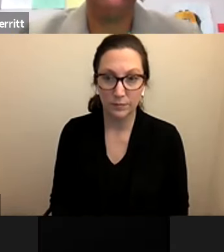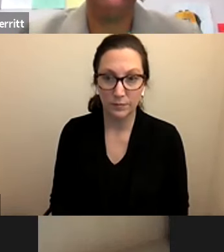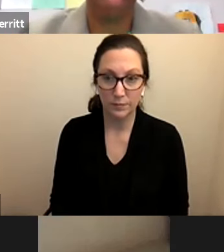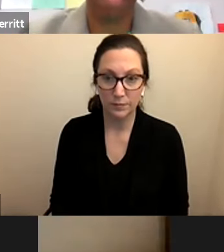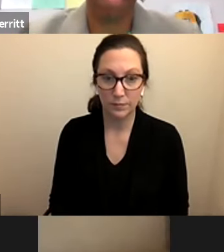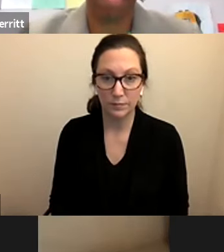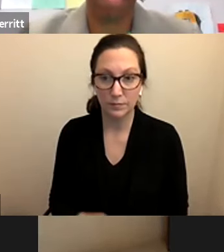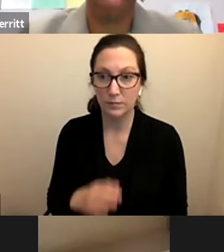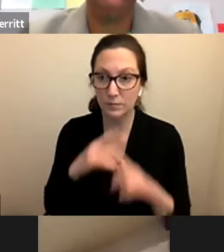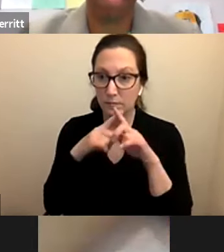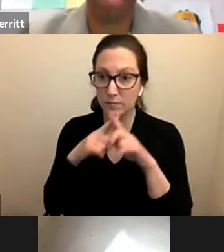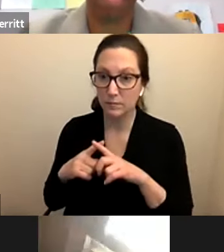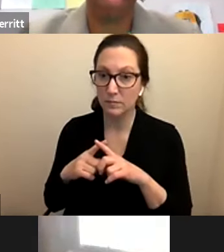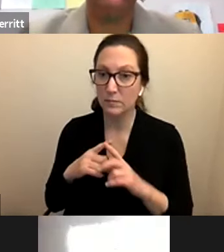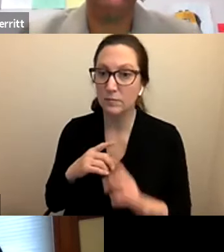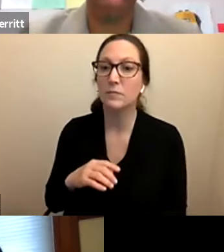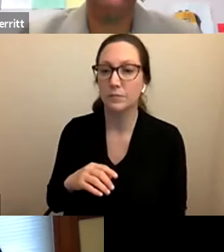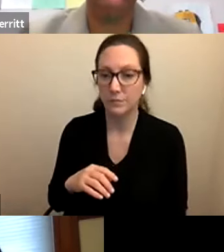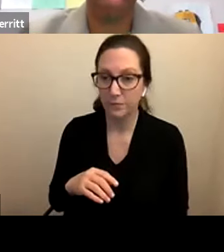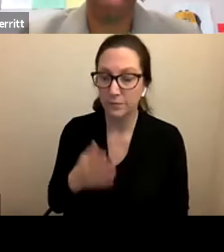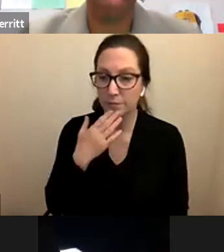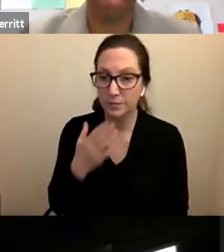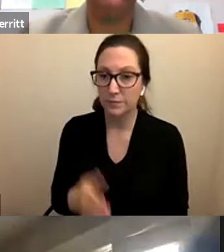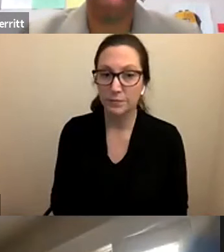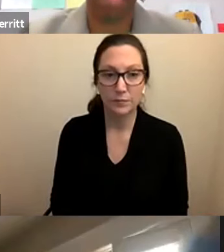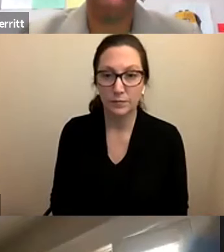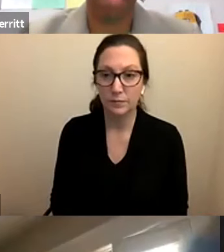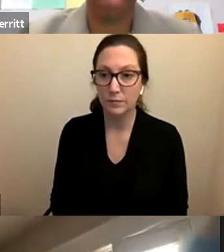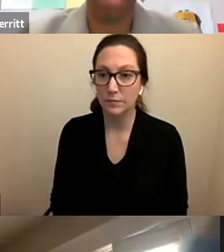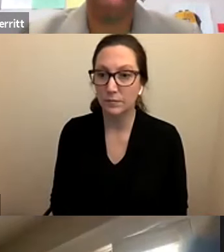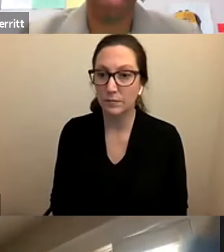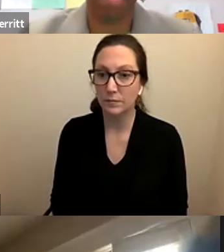Please unmute yourself there. Thank you.